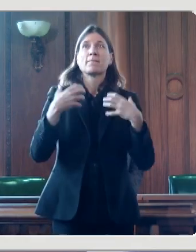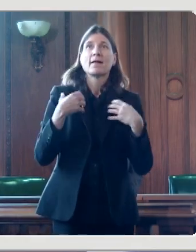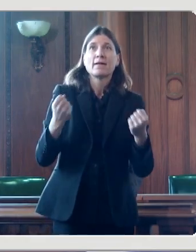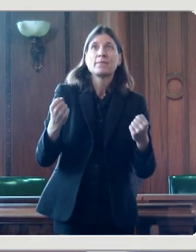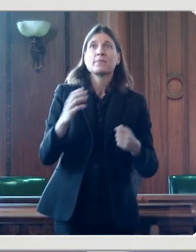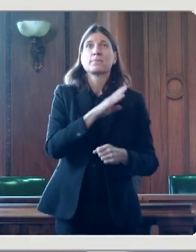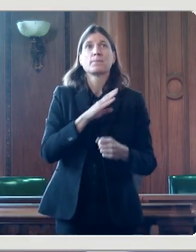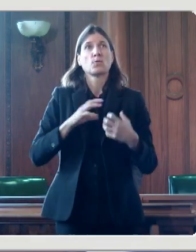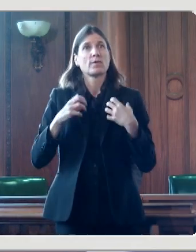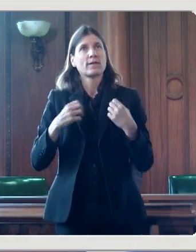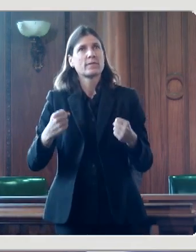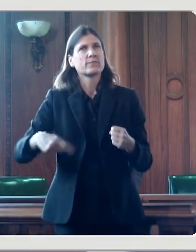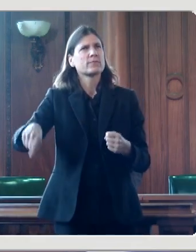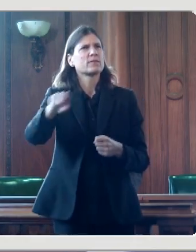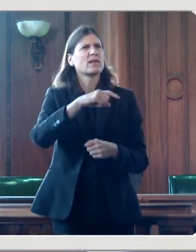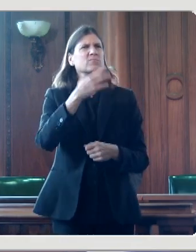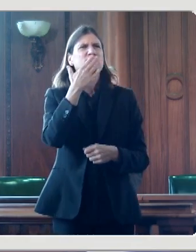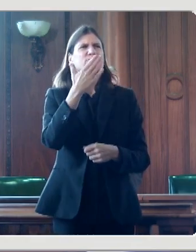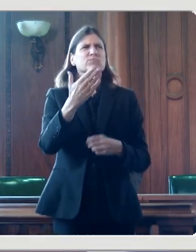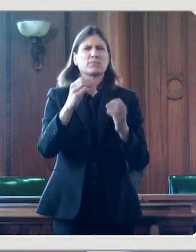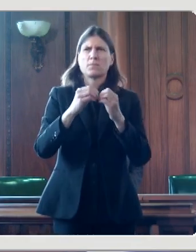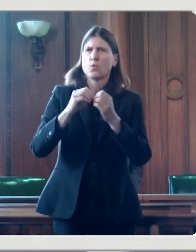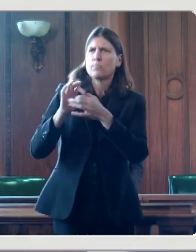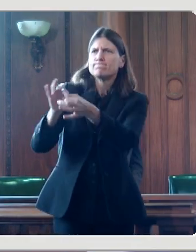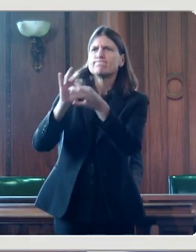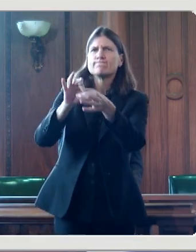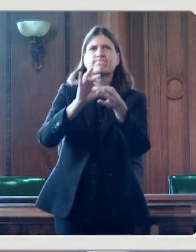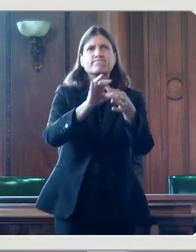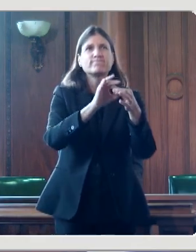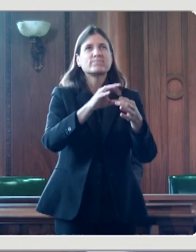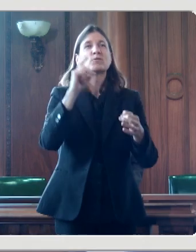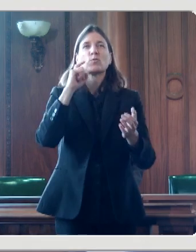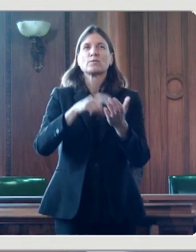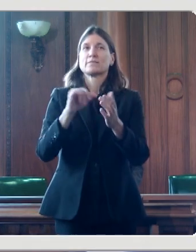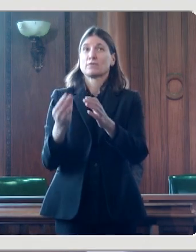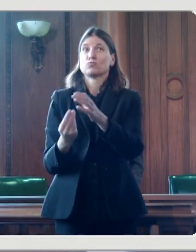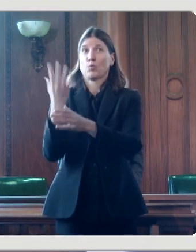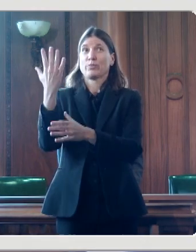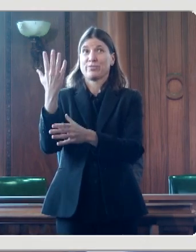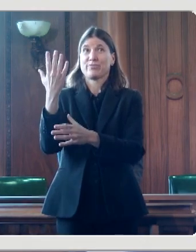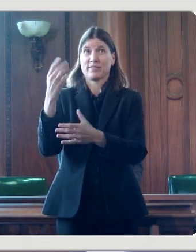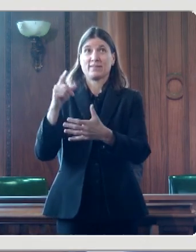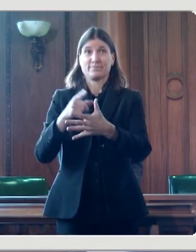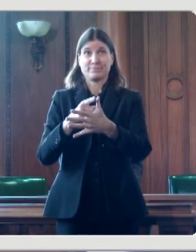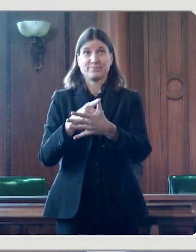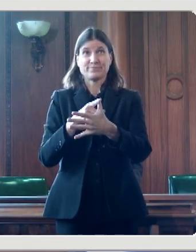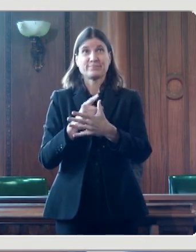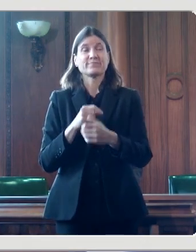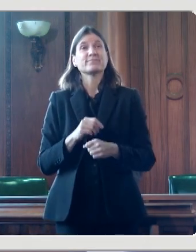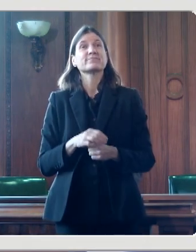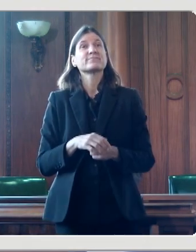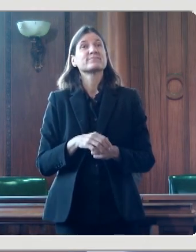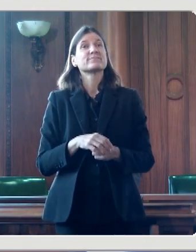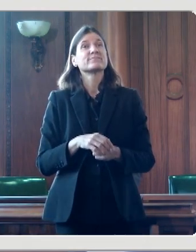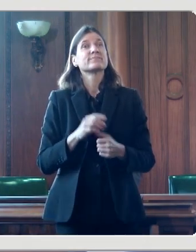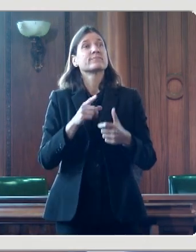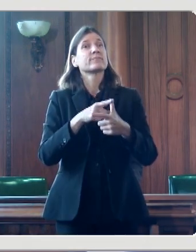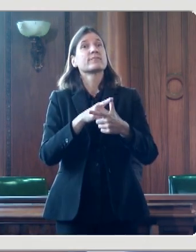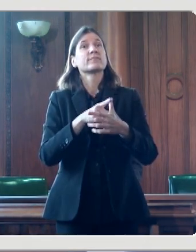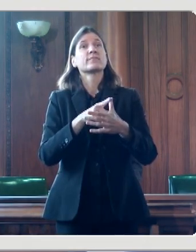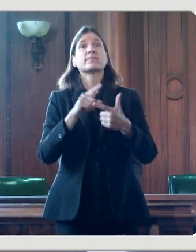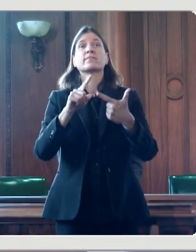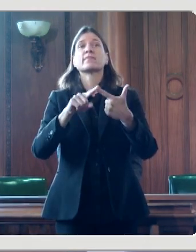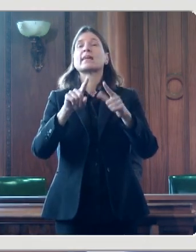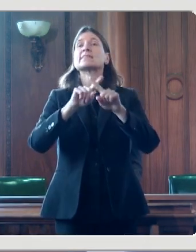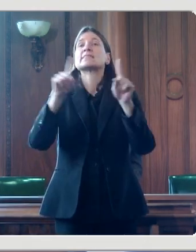new possibilities, virtually around every corner. We've created new ways of doing things, providing safe care to